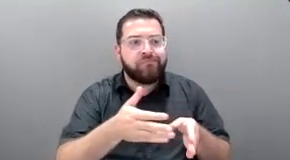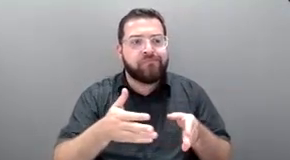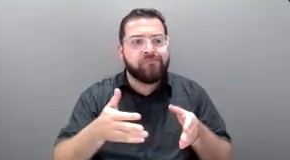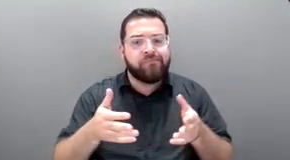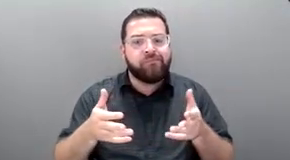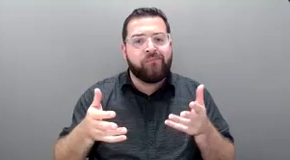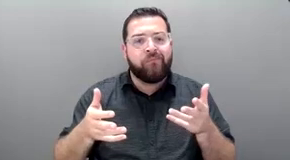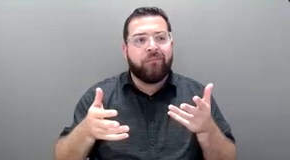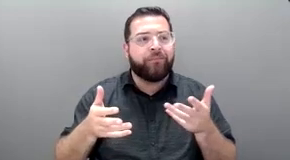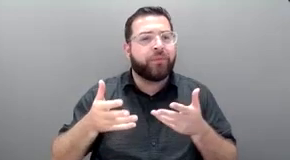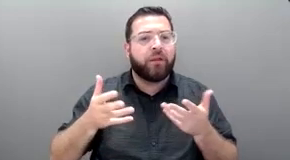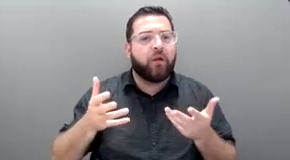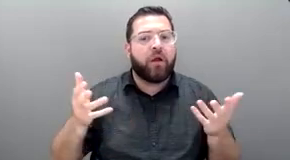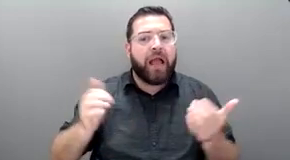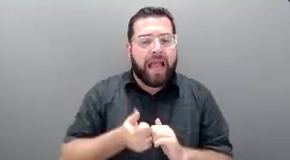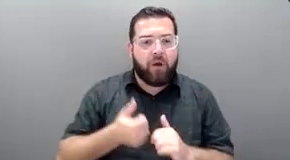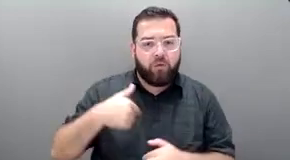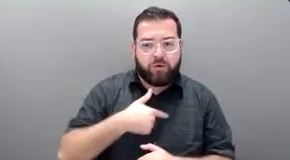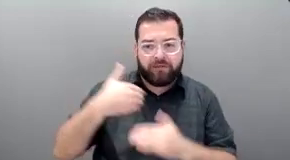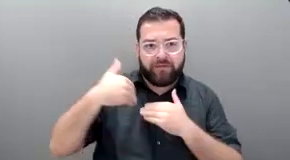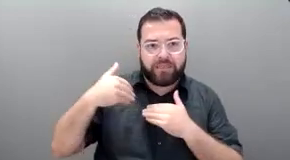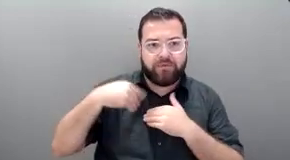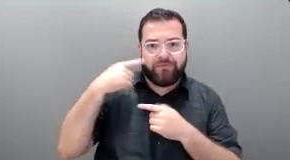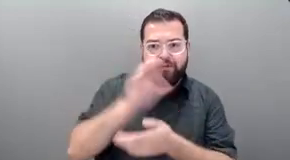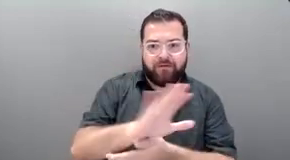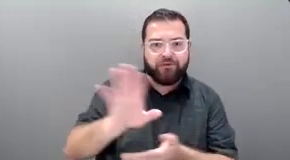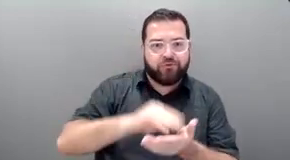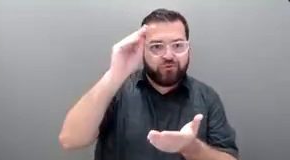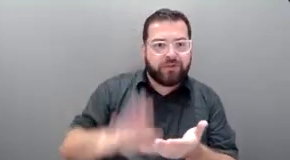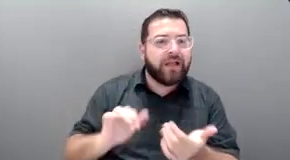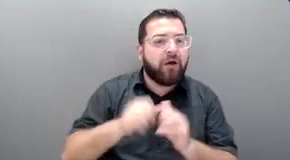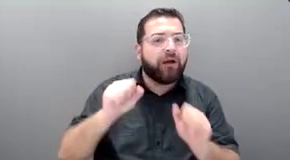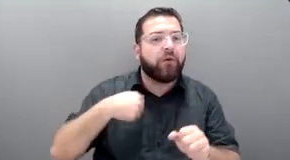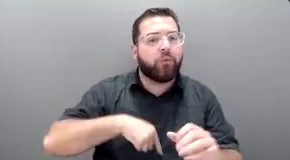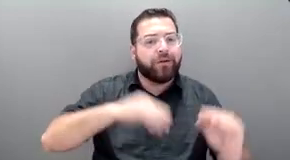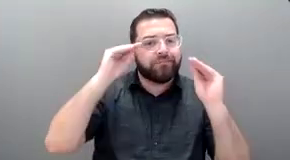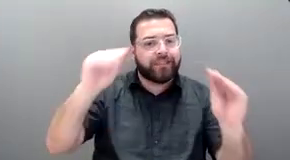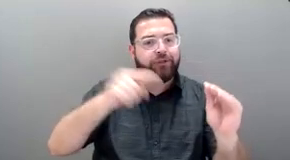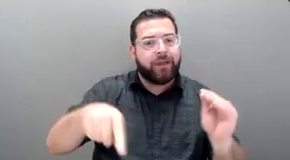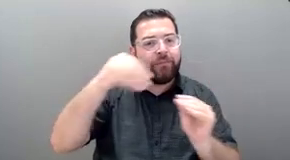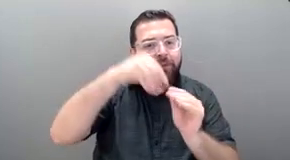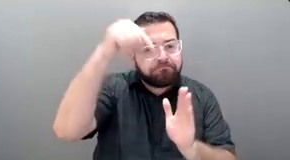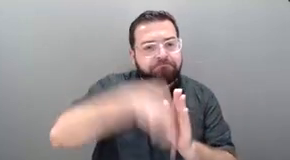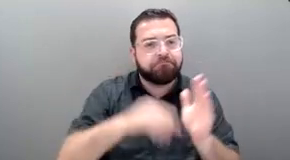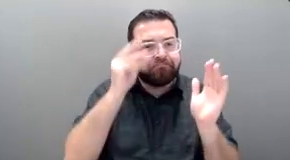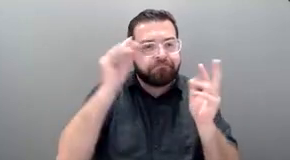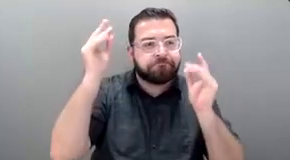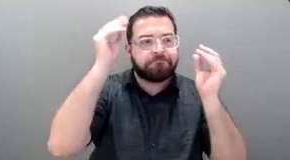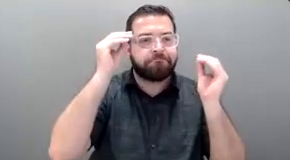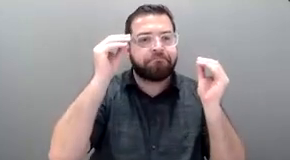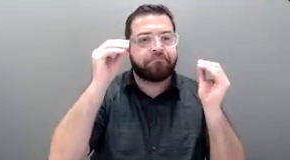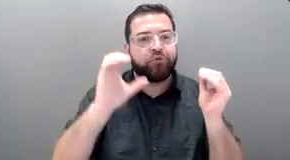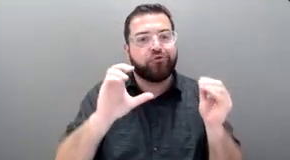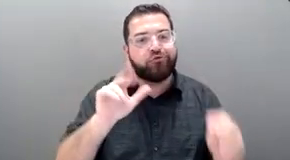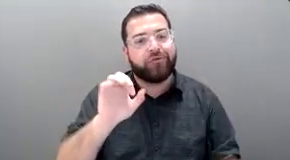what are our responsibilities to students? And how do we teach them critical thinking? So we'll do our own